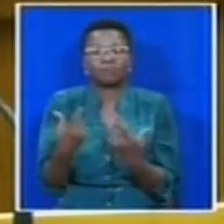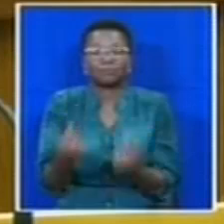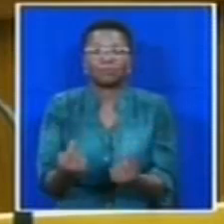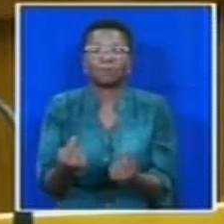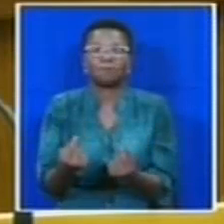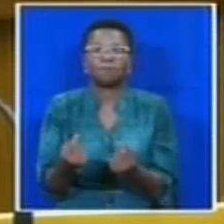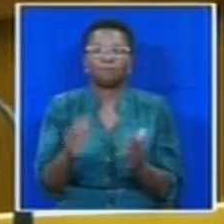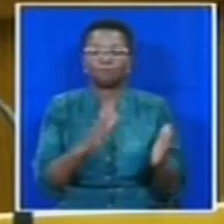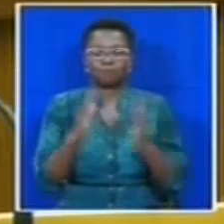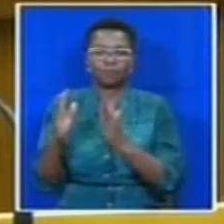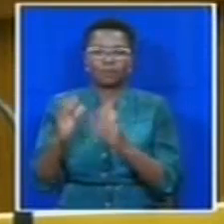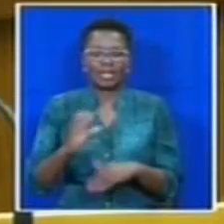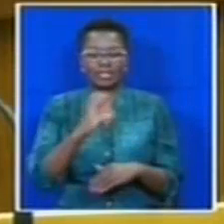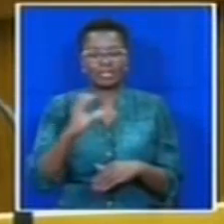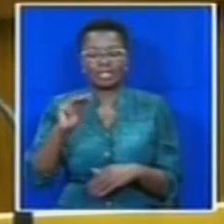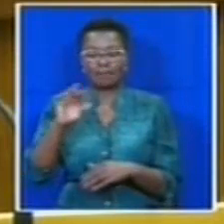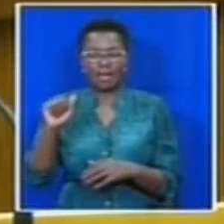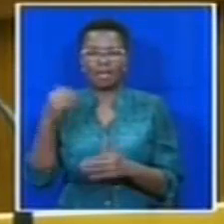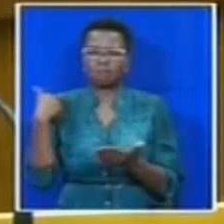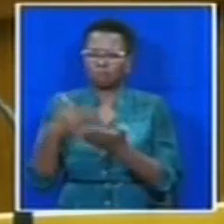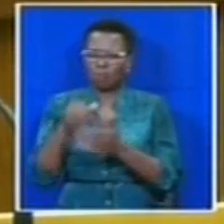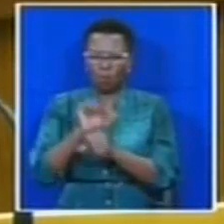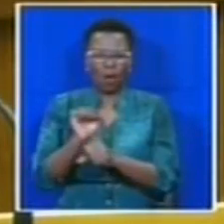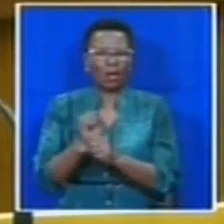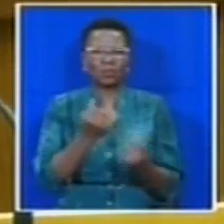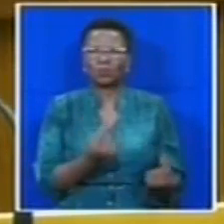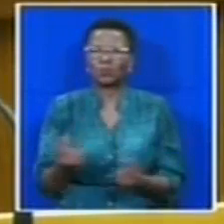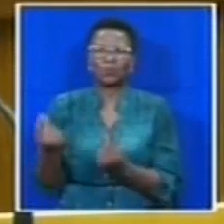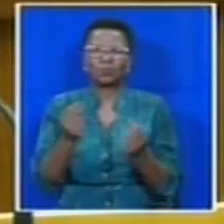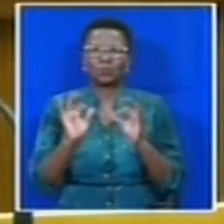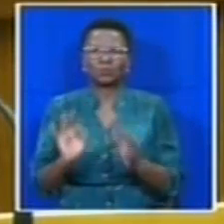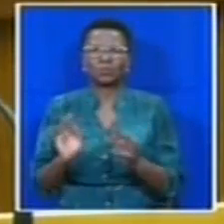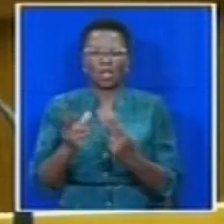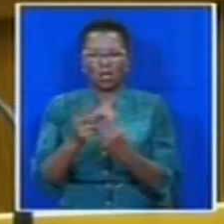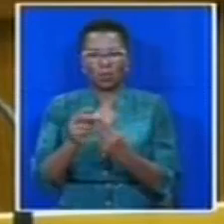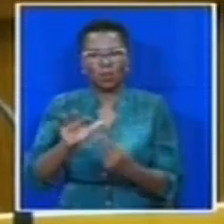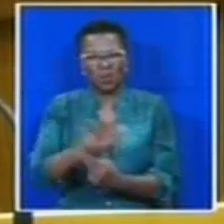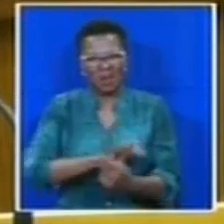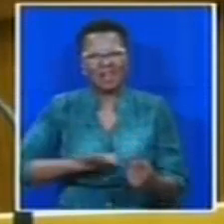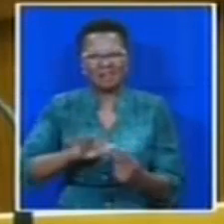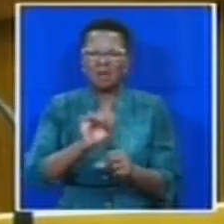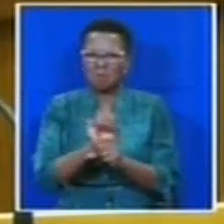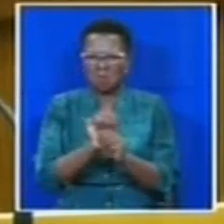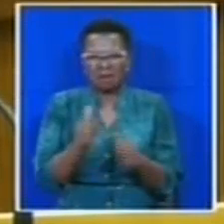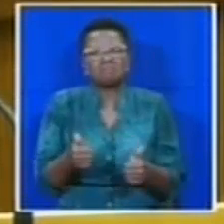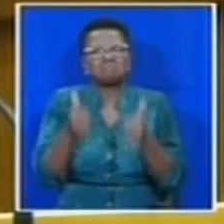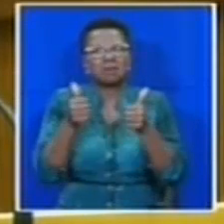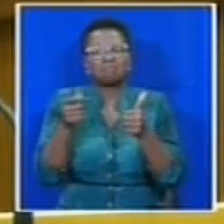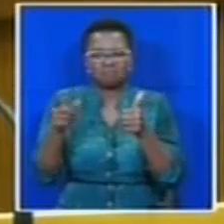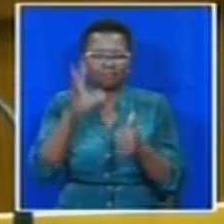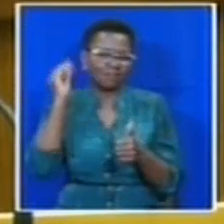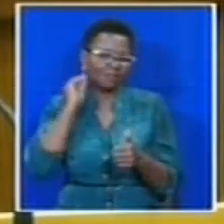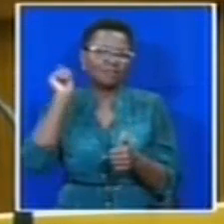Active work by the CCMA has brought greater stability in the workplace this year, and we should acknowledge that. And